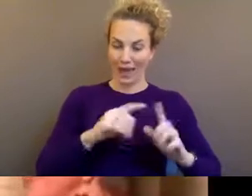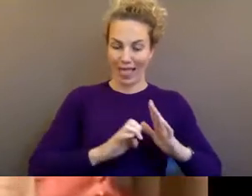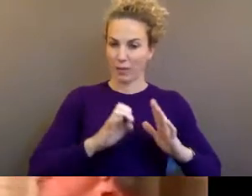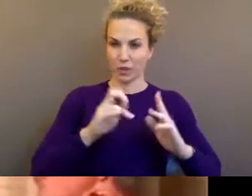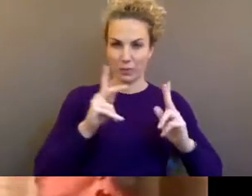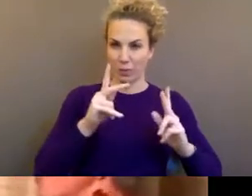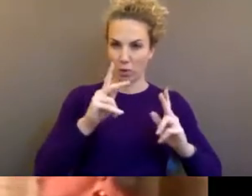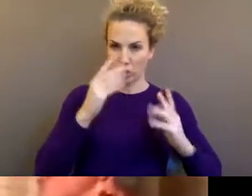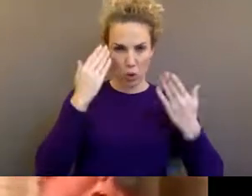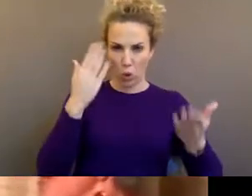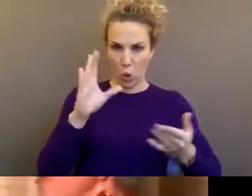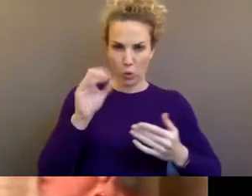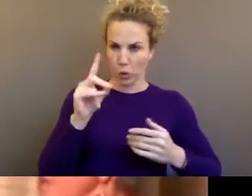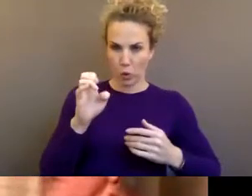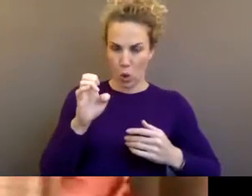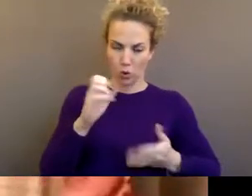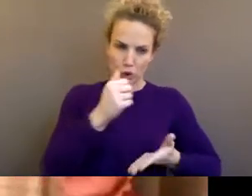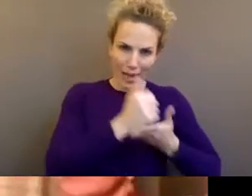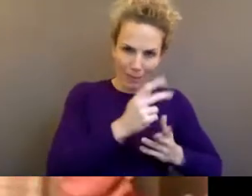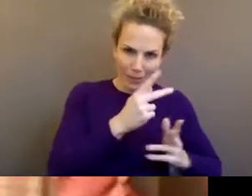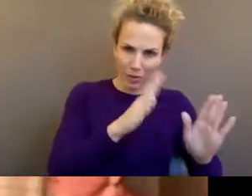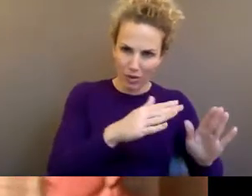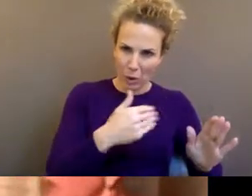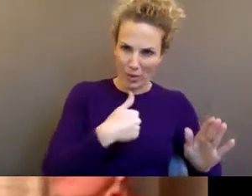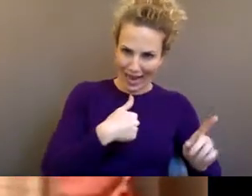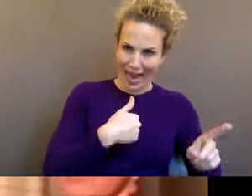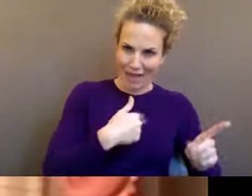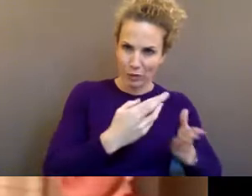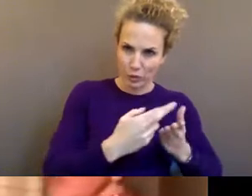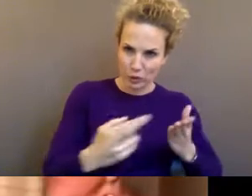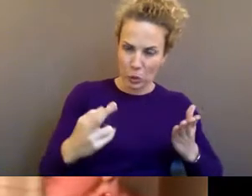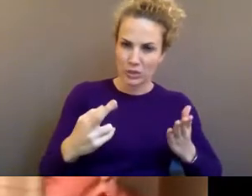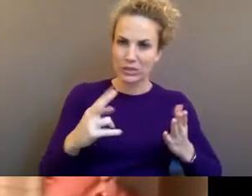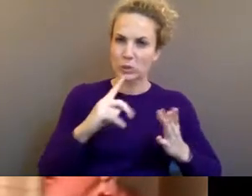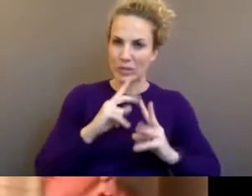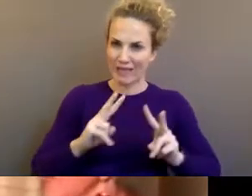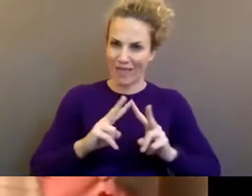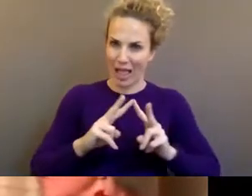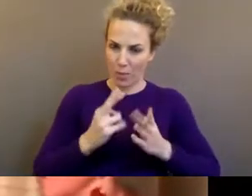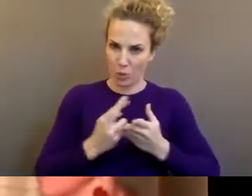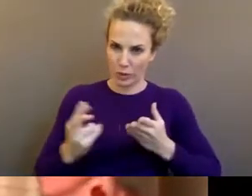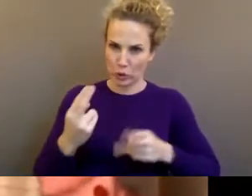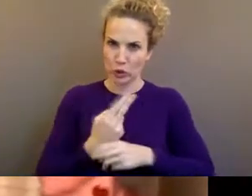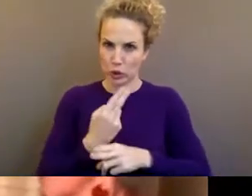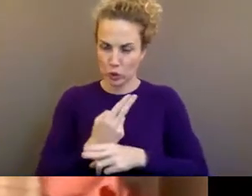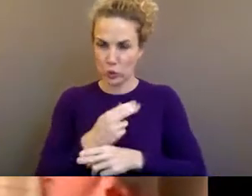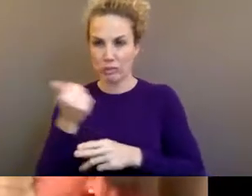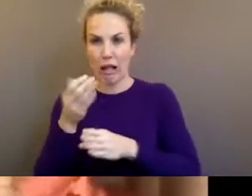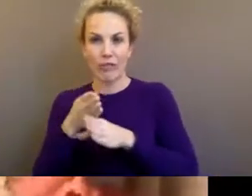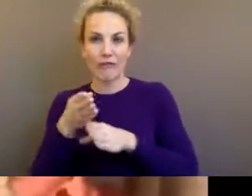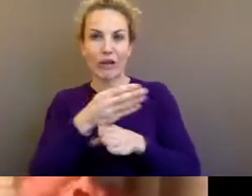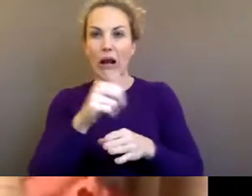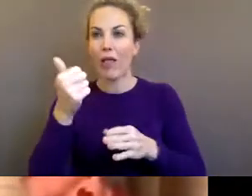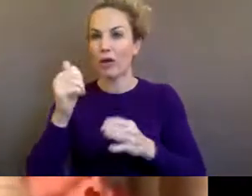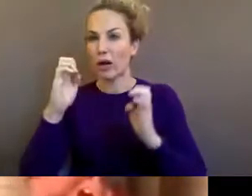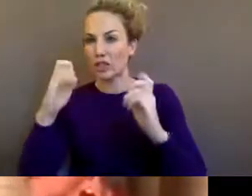it. So I think helping people see that this is a valuable resource for us, and that other fields, other